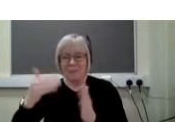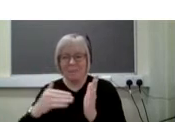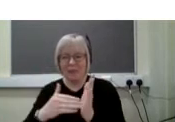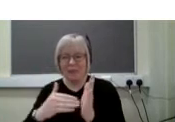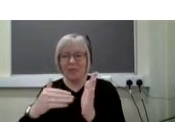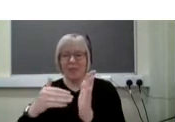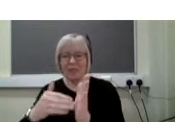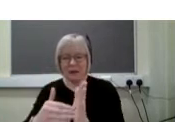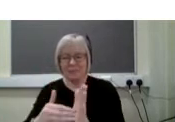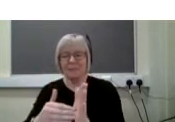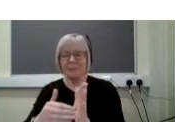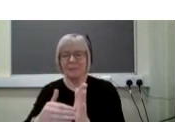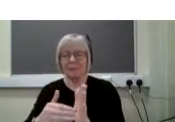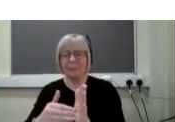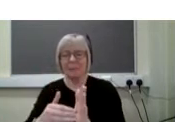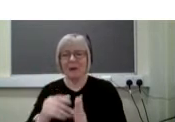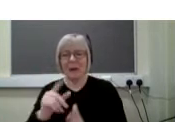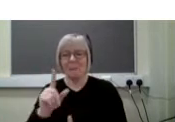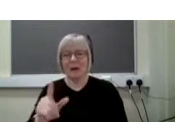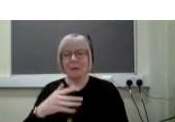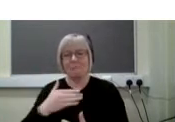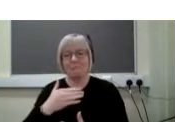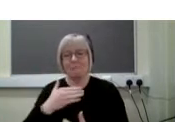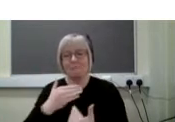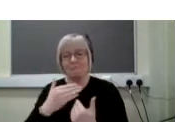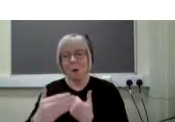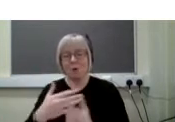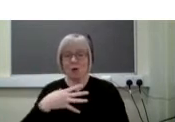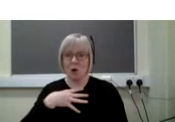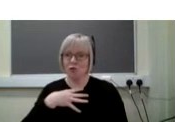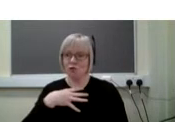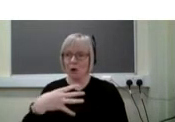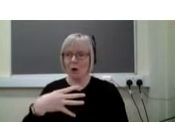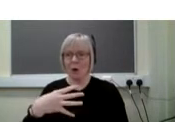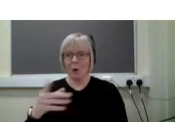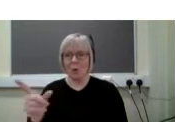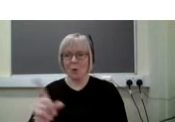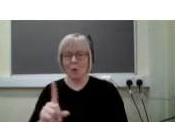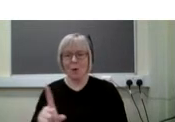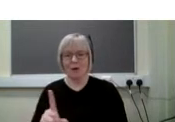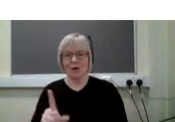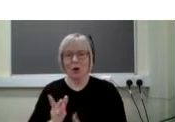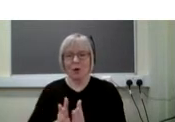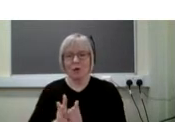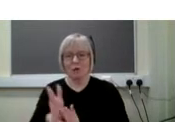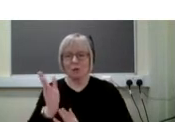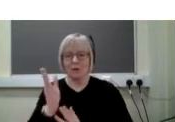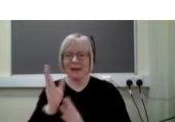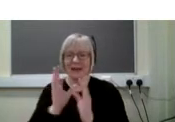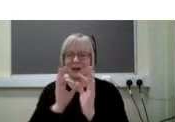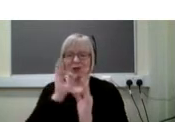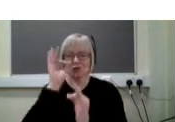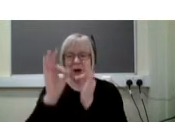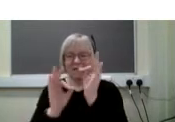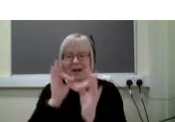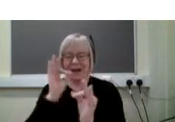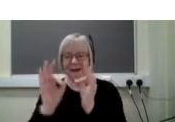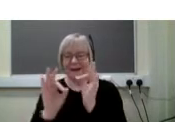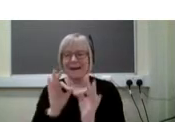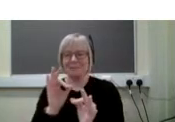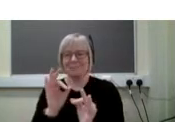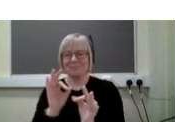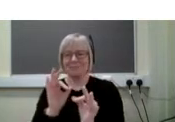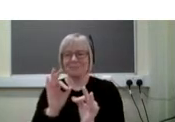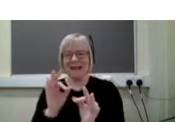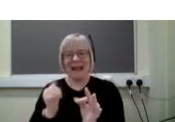irregularly. But I think the most shocking thing was that during the period of the survey, where we sort of expected